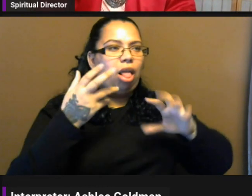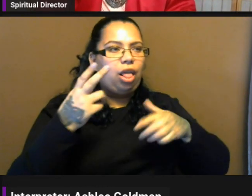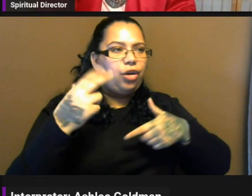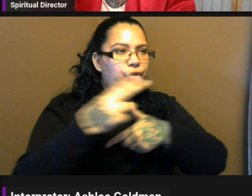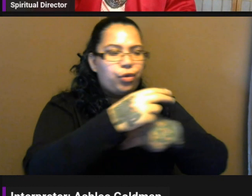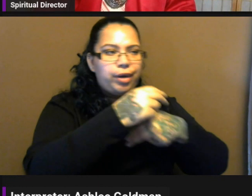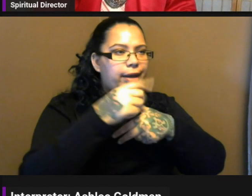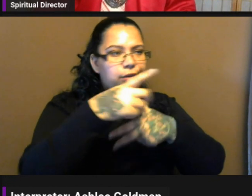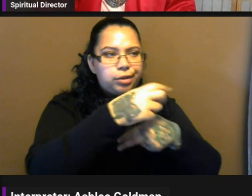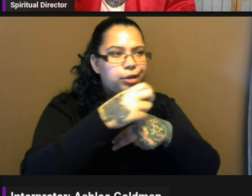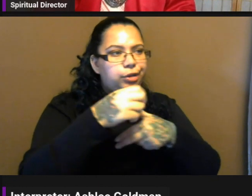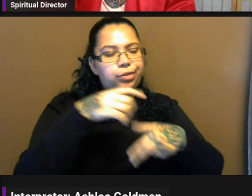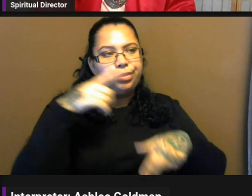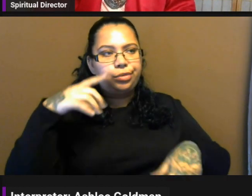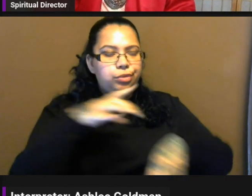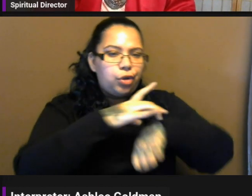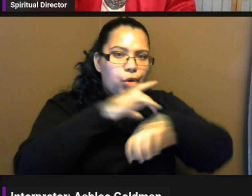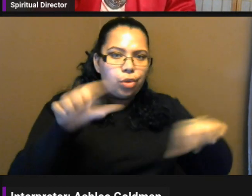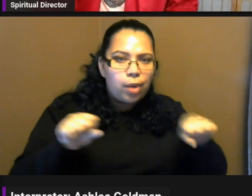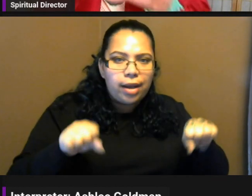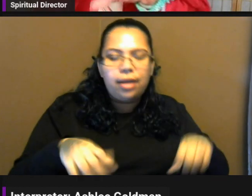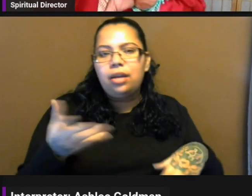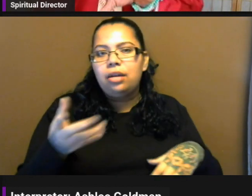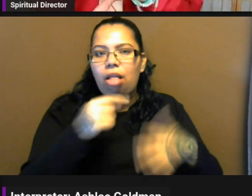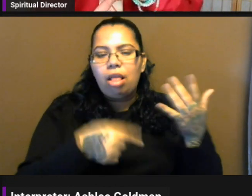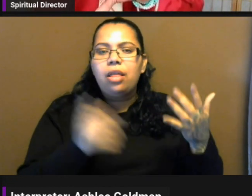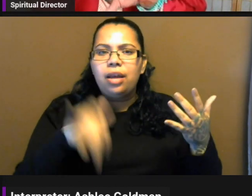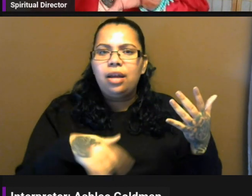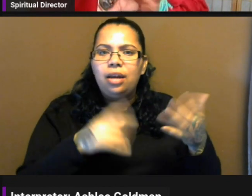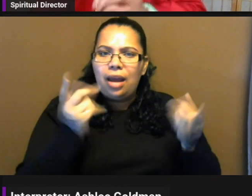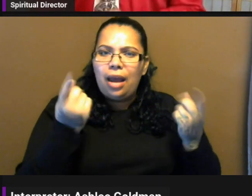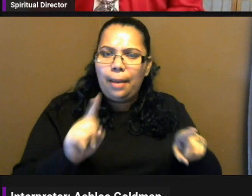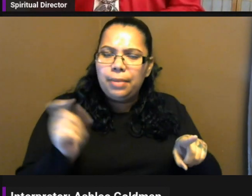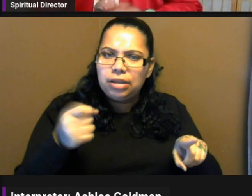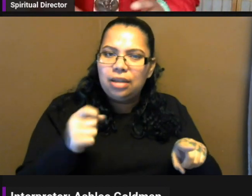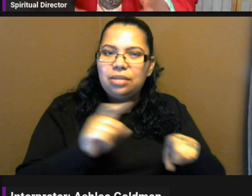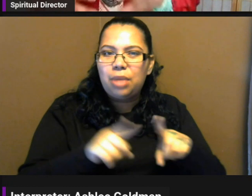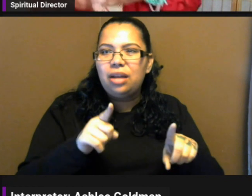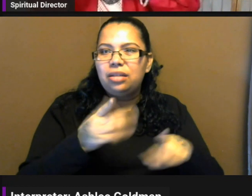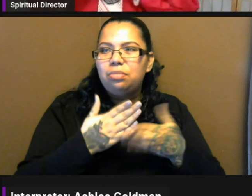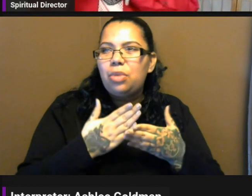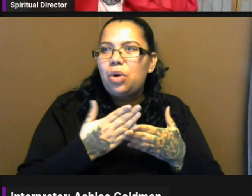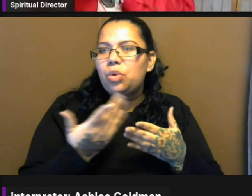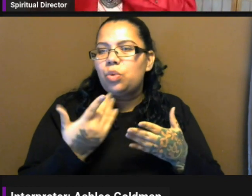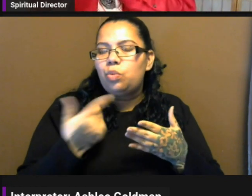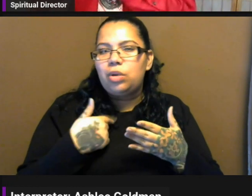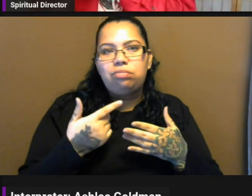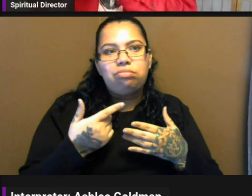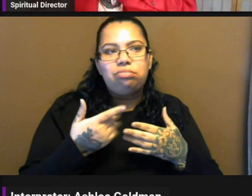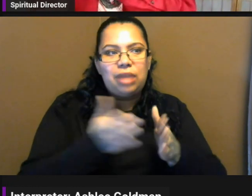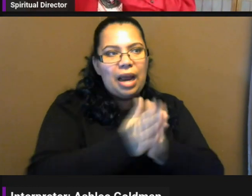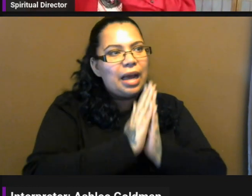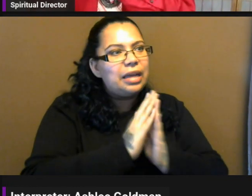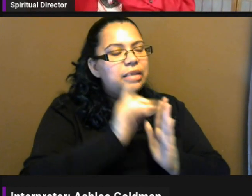hurricanes, earthquakes, there is part of that where we are invited to ask how